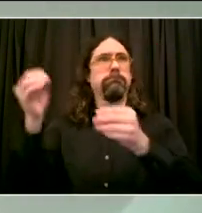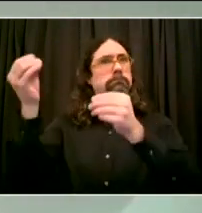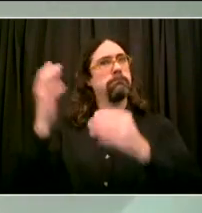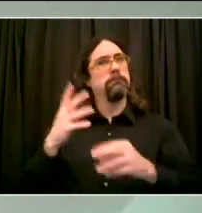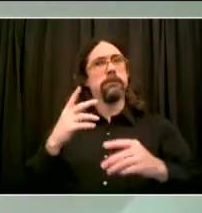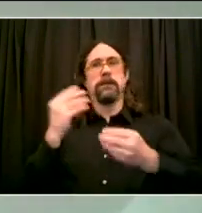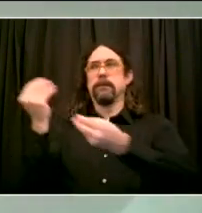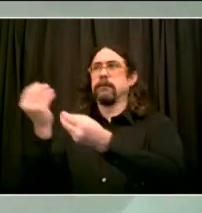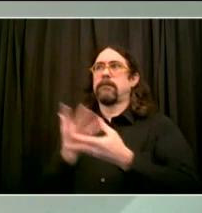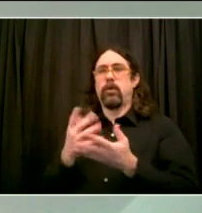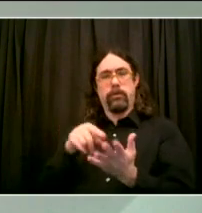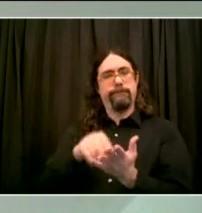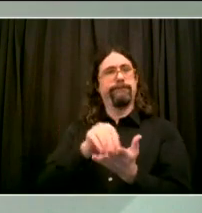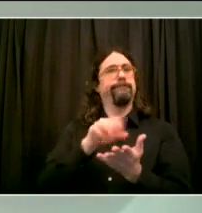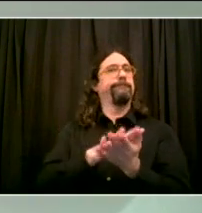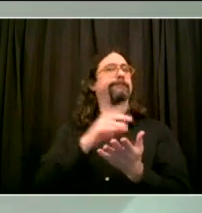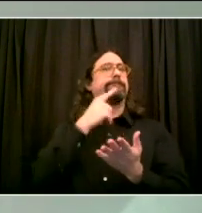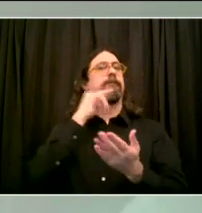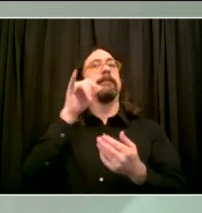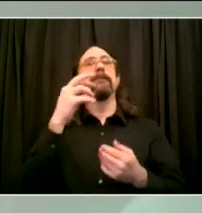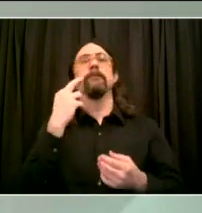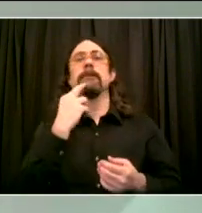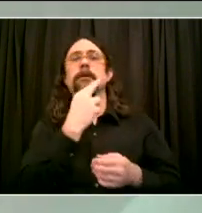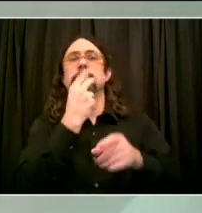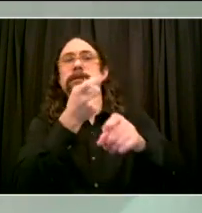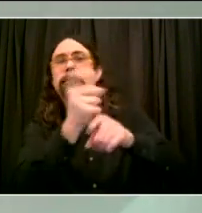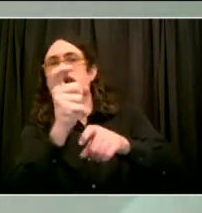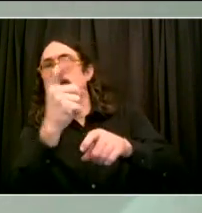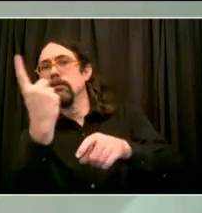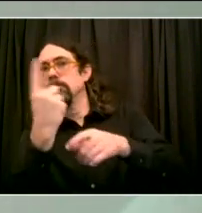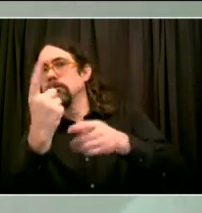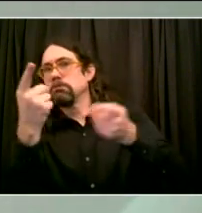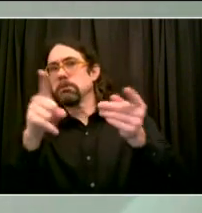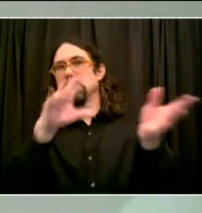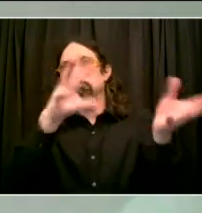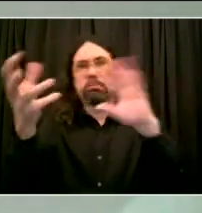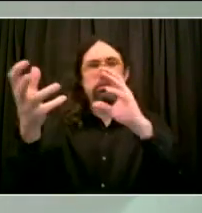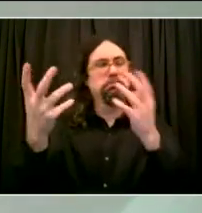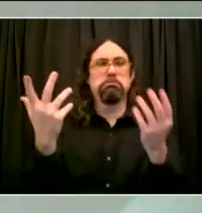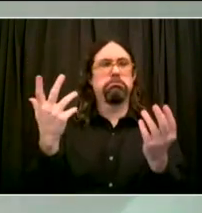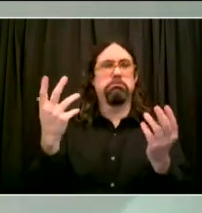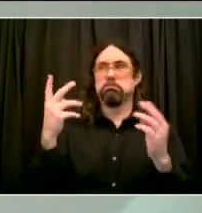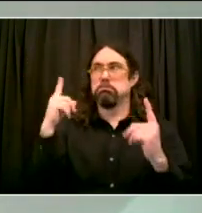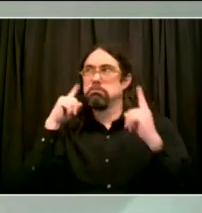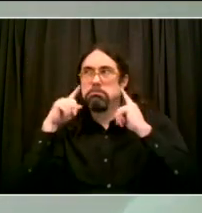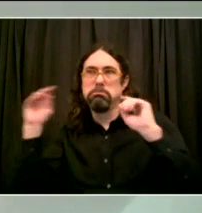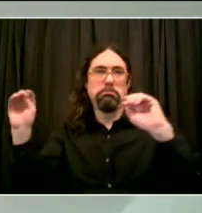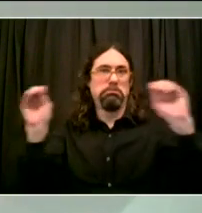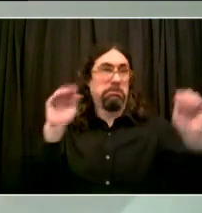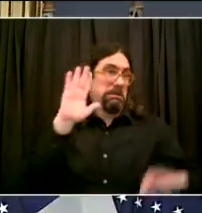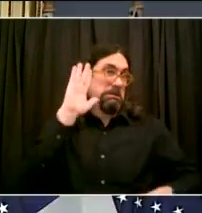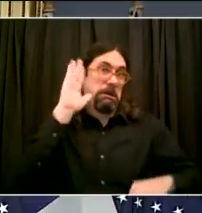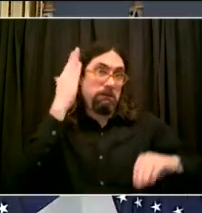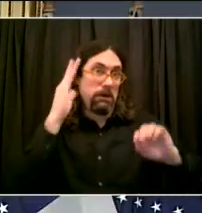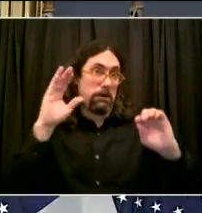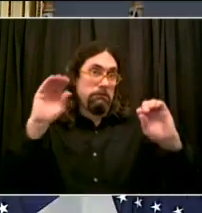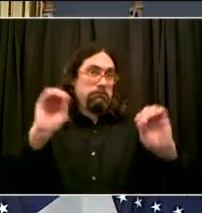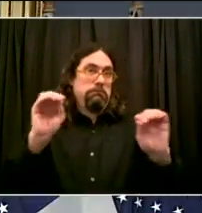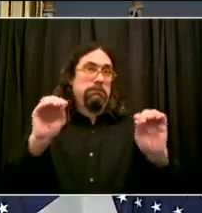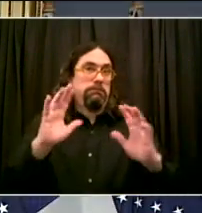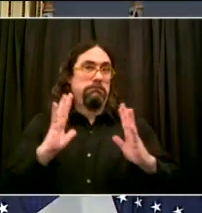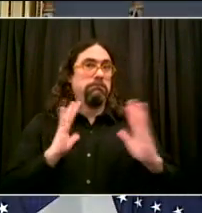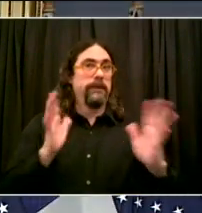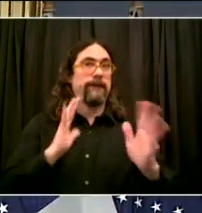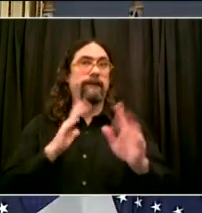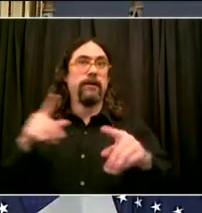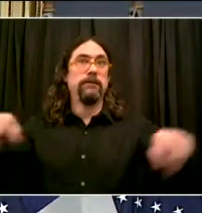going out and cleaning up around there to provide for their safety. Yeah, and Commissioner Grayson, I think you guys did drills to prepare